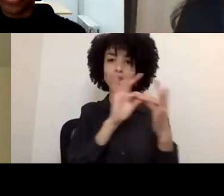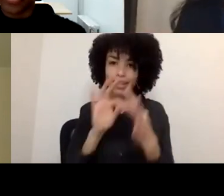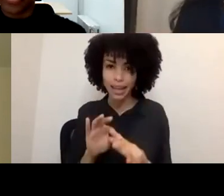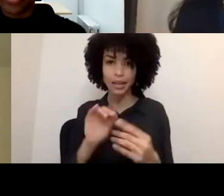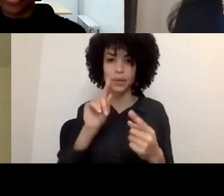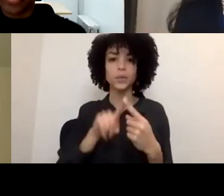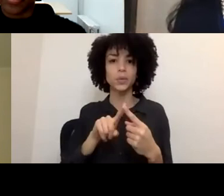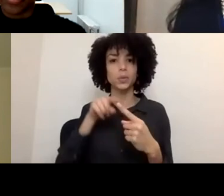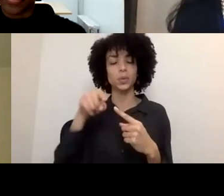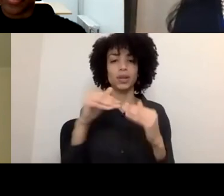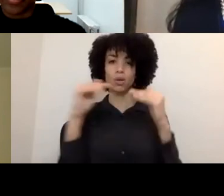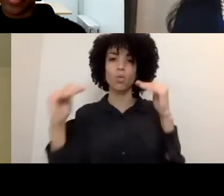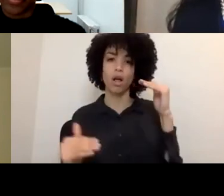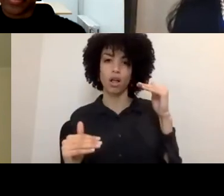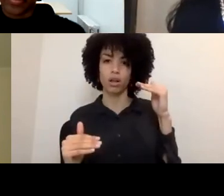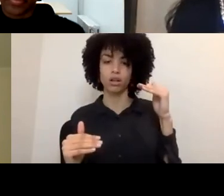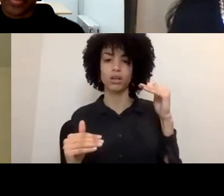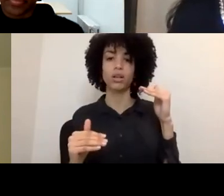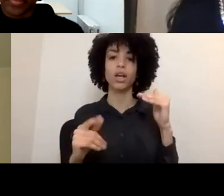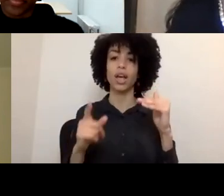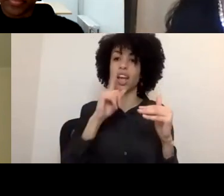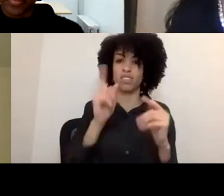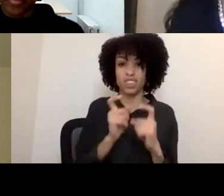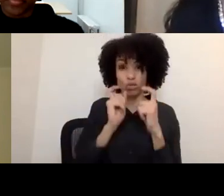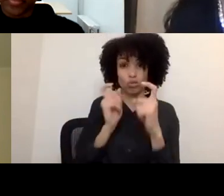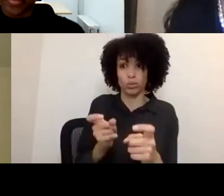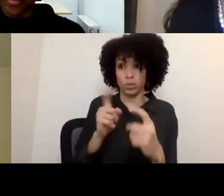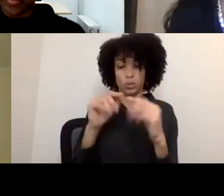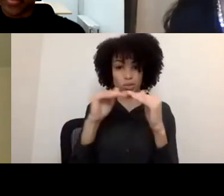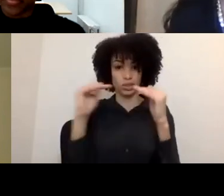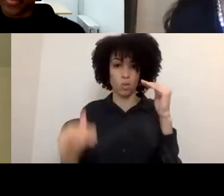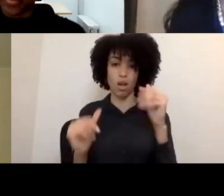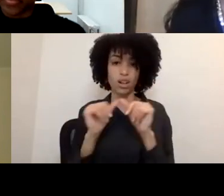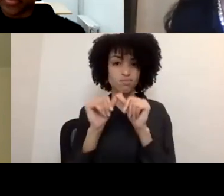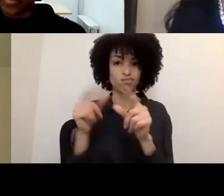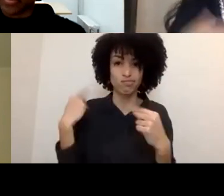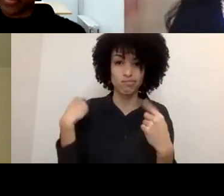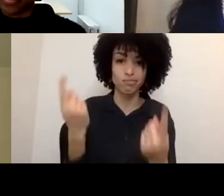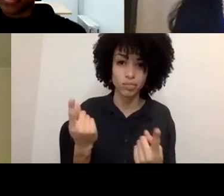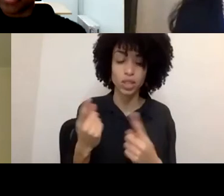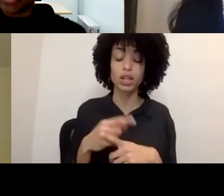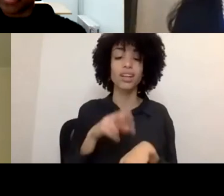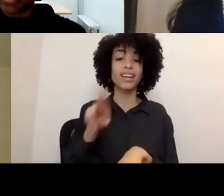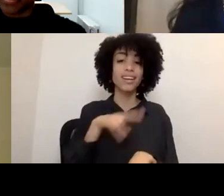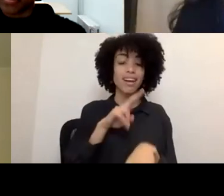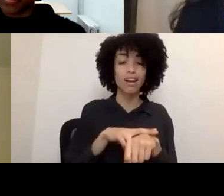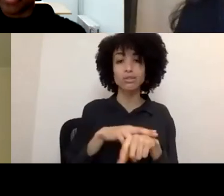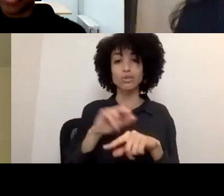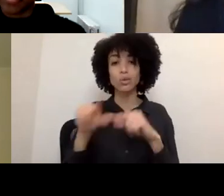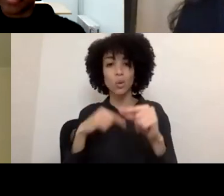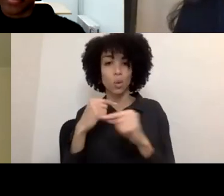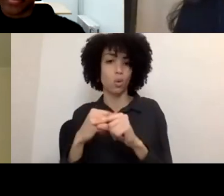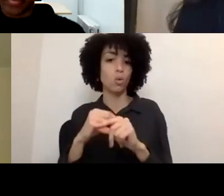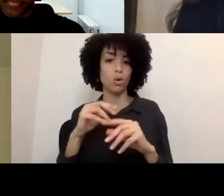deeply implicated within it and have historically contributed to these problems that are, both national and global in scale.